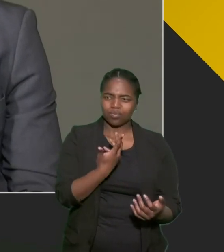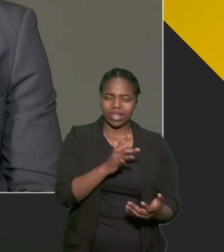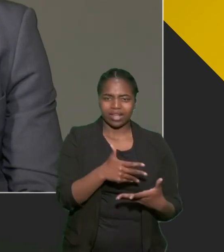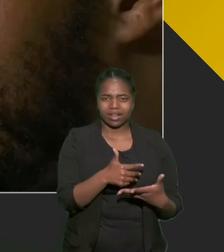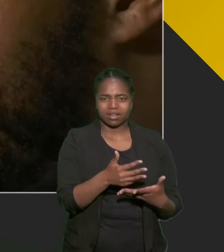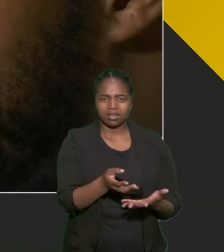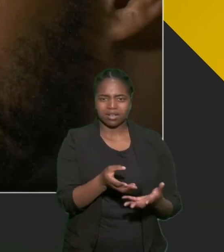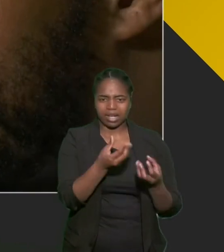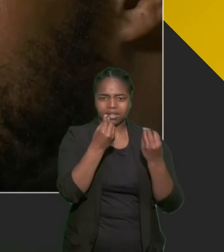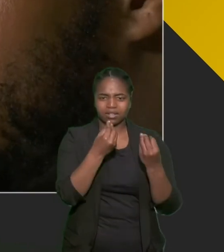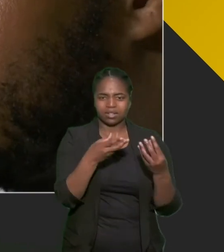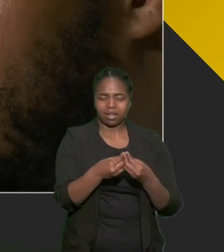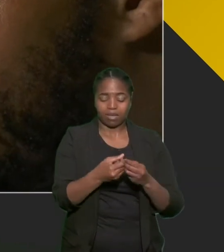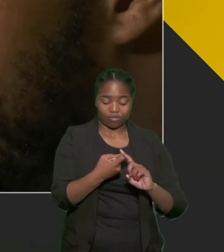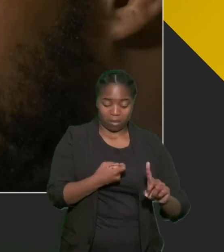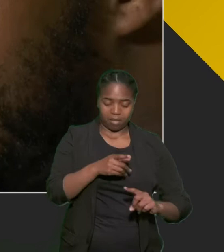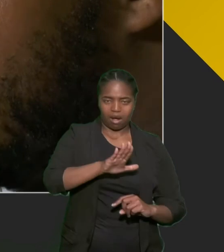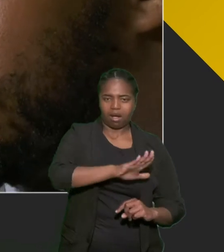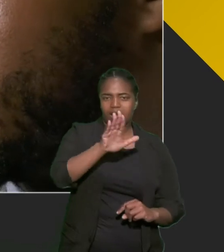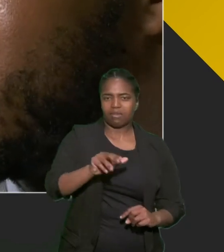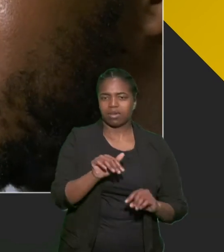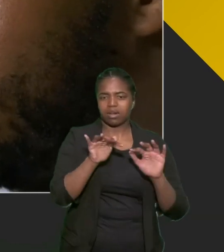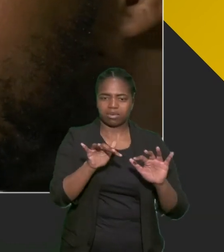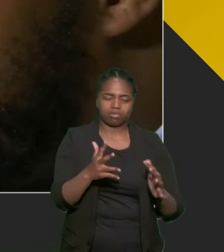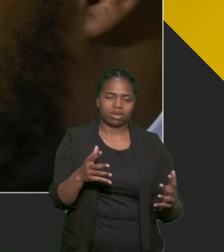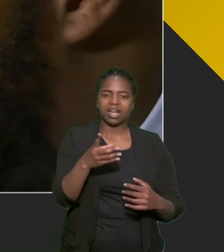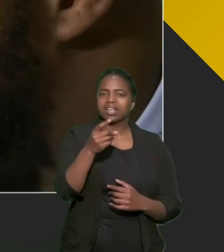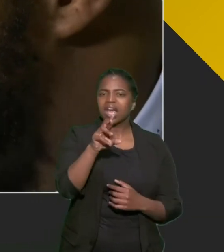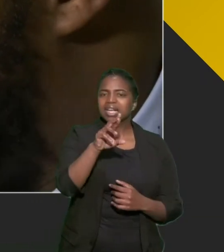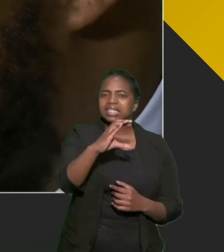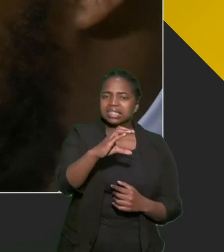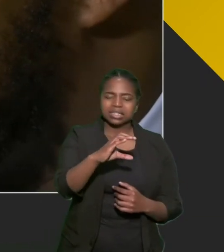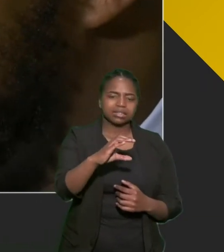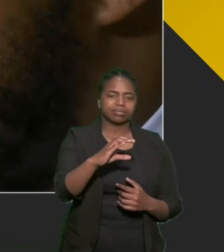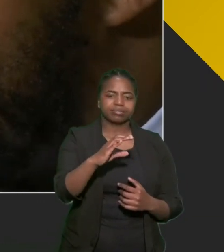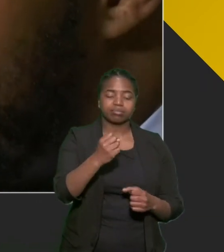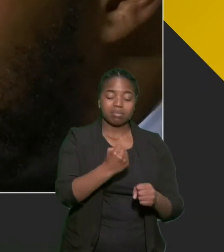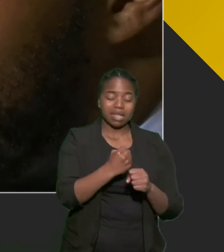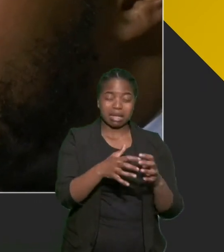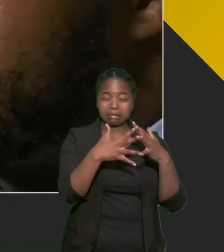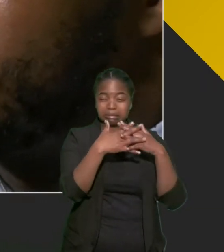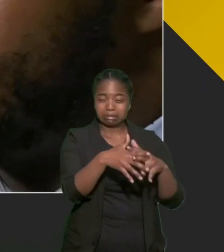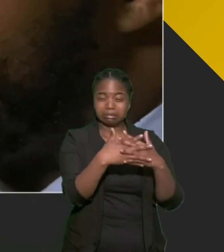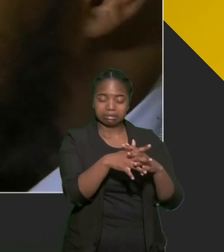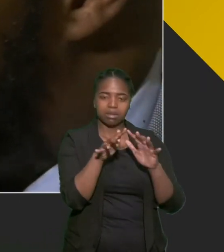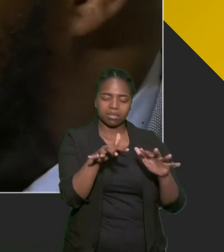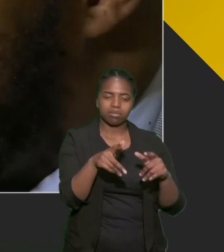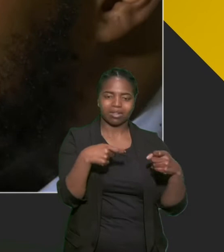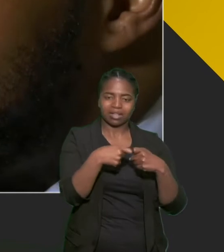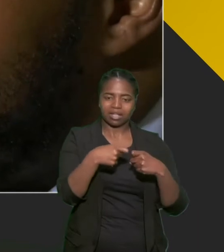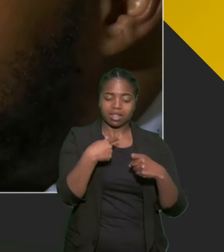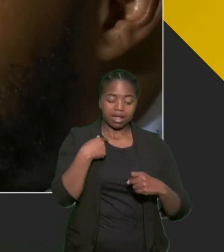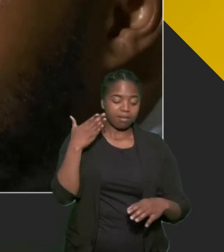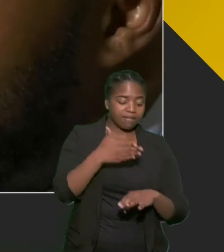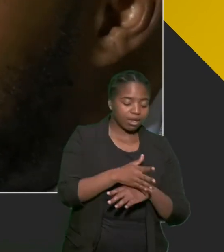those particular mineral riches of countries like DRC. They cause conflict among locals. They go